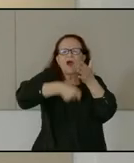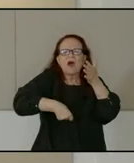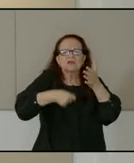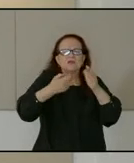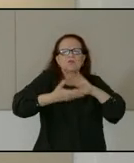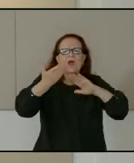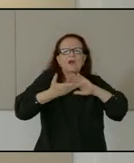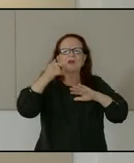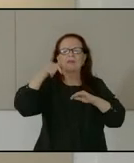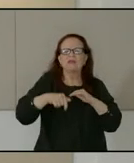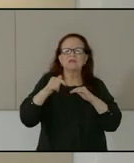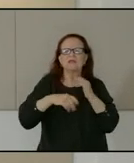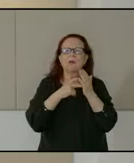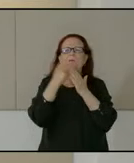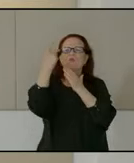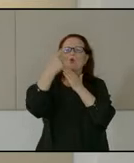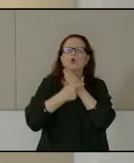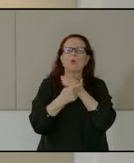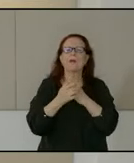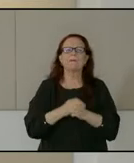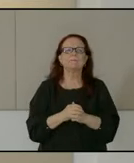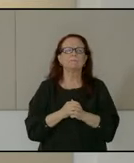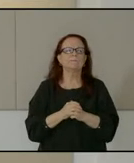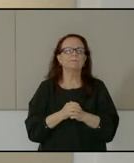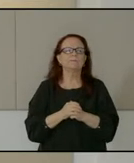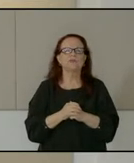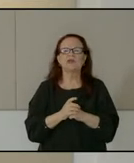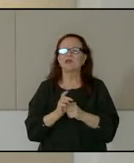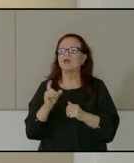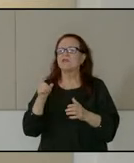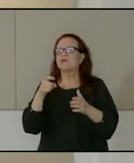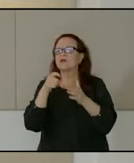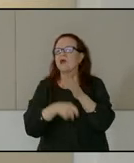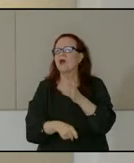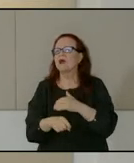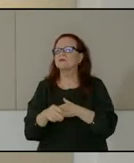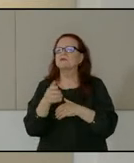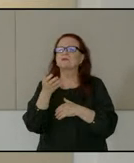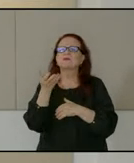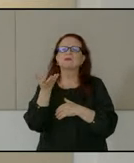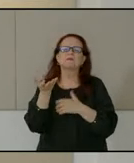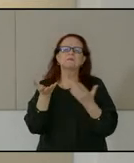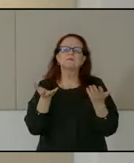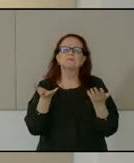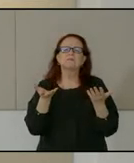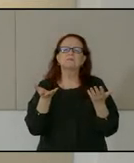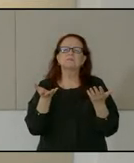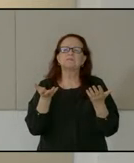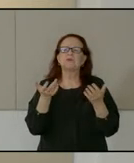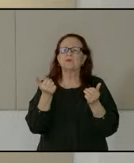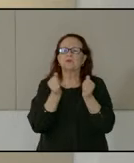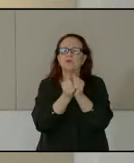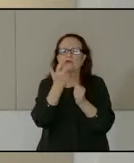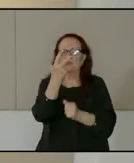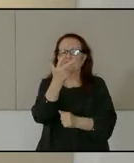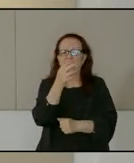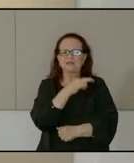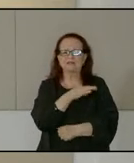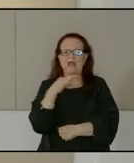cost of this program? How much it costs? The cost? The cost will be probably initially with three staff people.